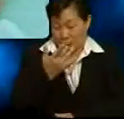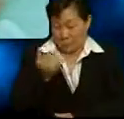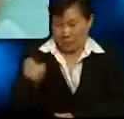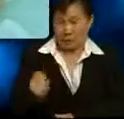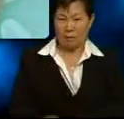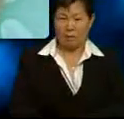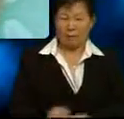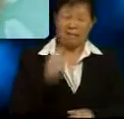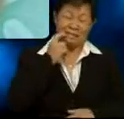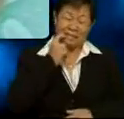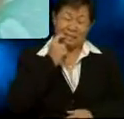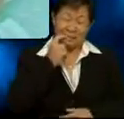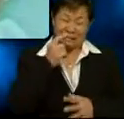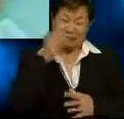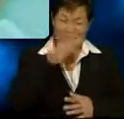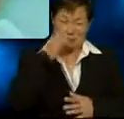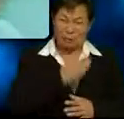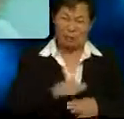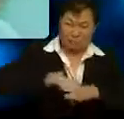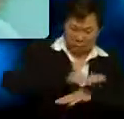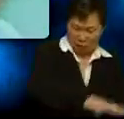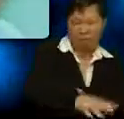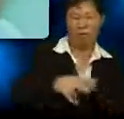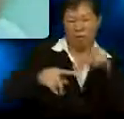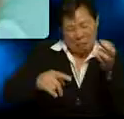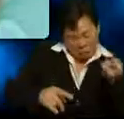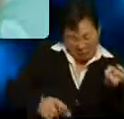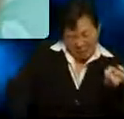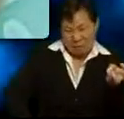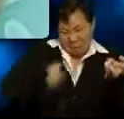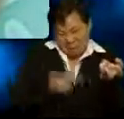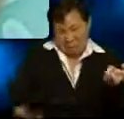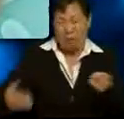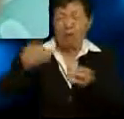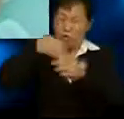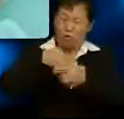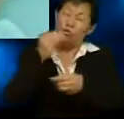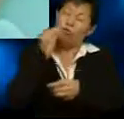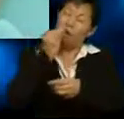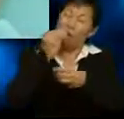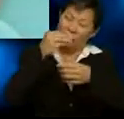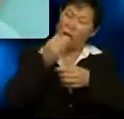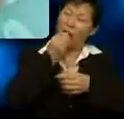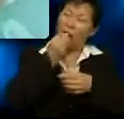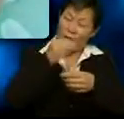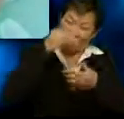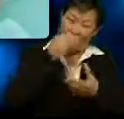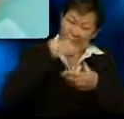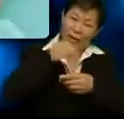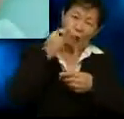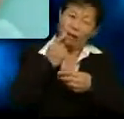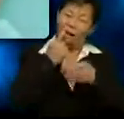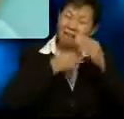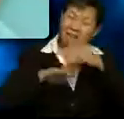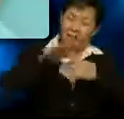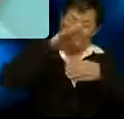Tooth decay is also caused by microorganisms. Food in our mouth and on the surface of our teeth